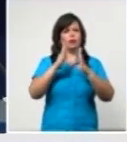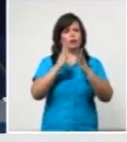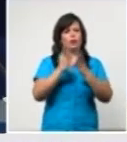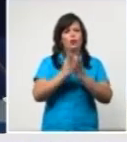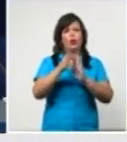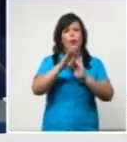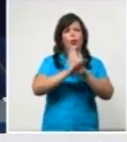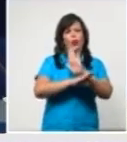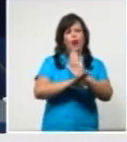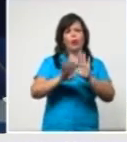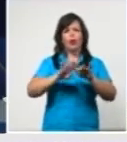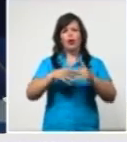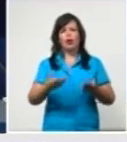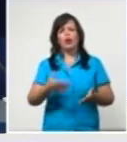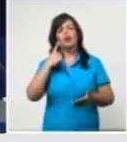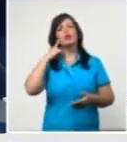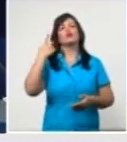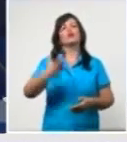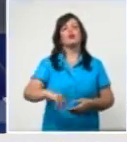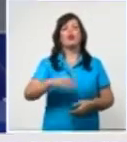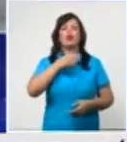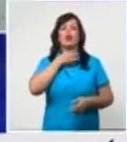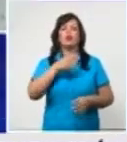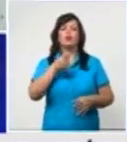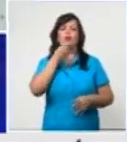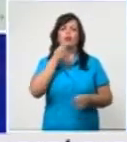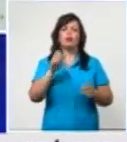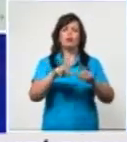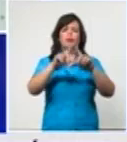Notice how instead of diminishing,